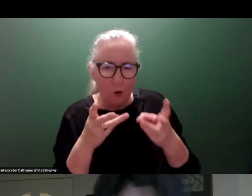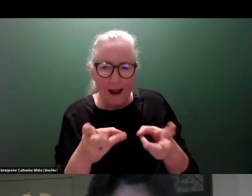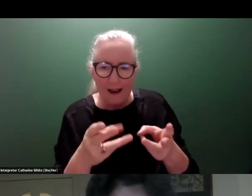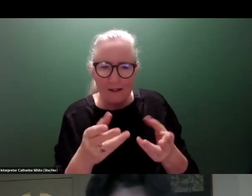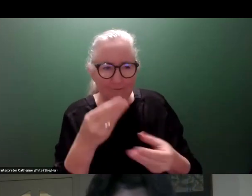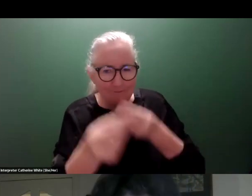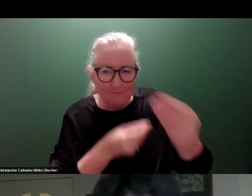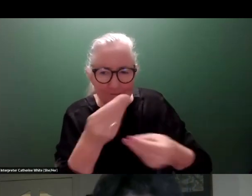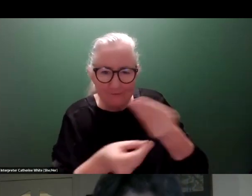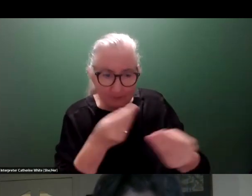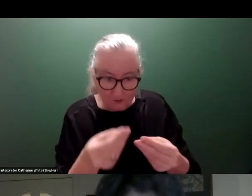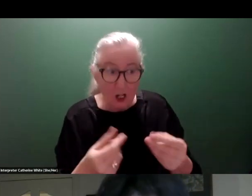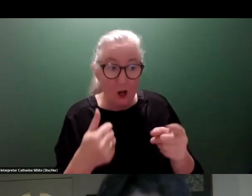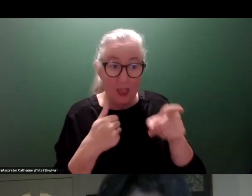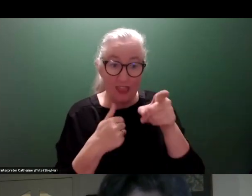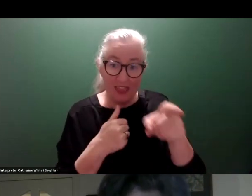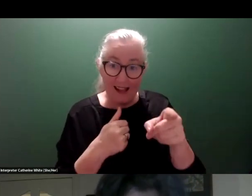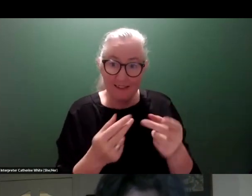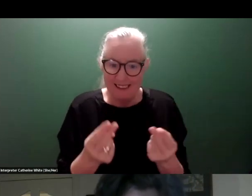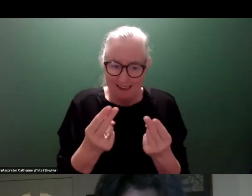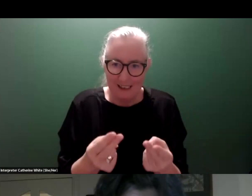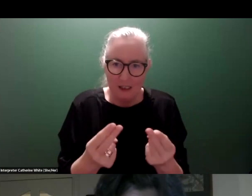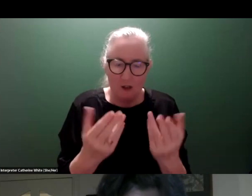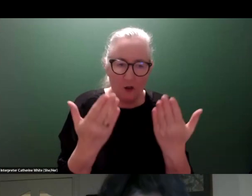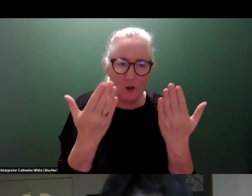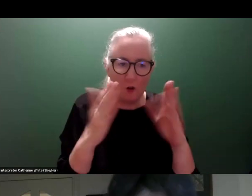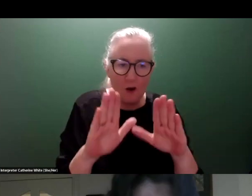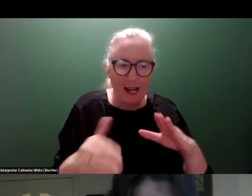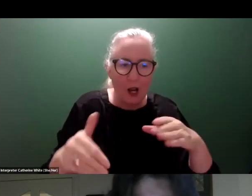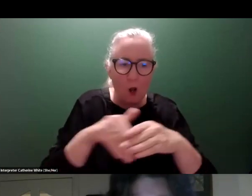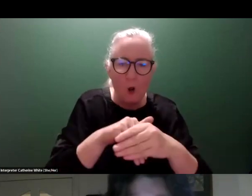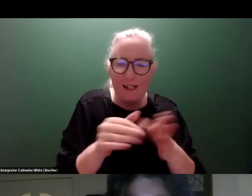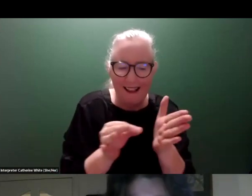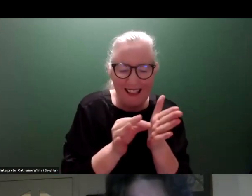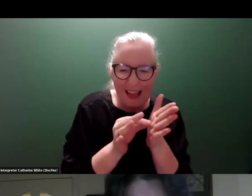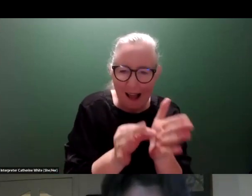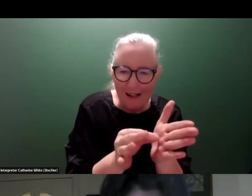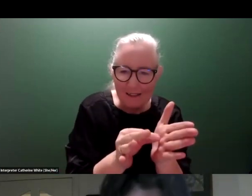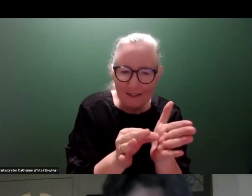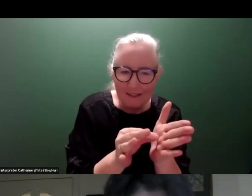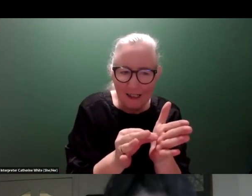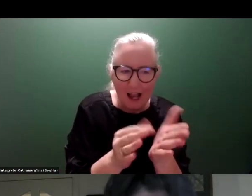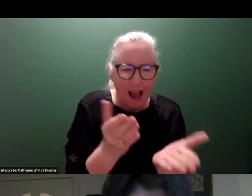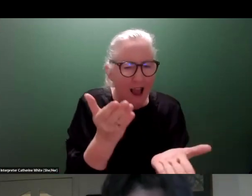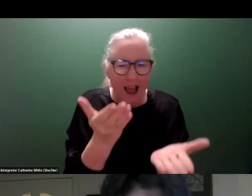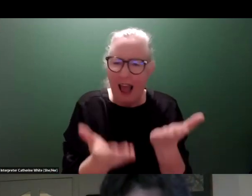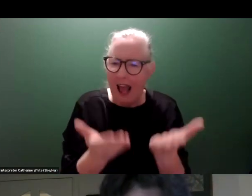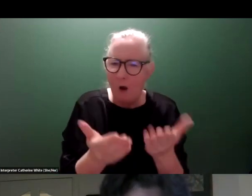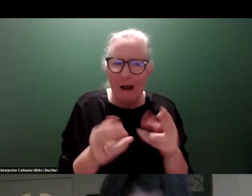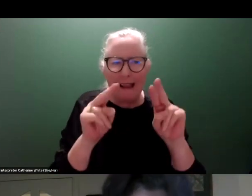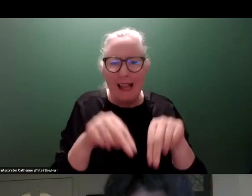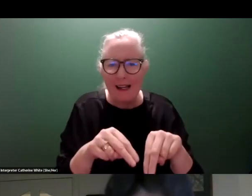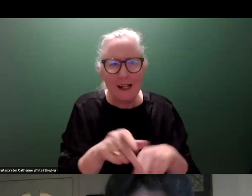circumstances. And we felt that it was necessary to include guidance on how someone